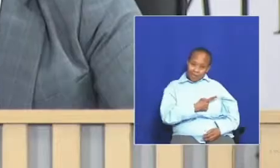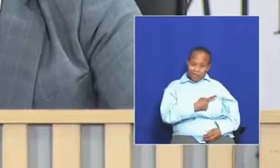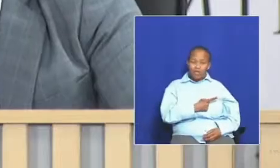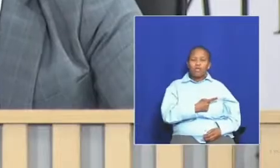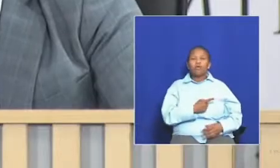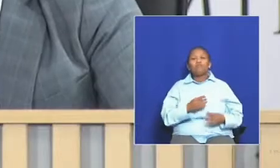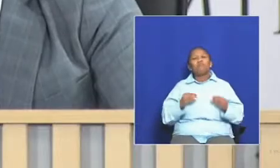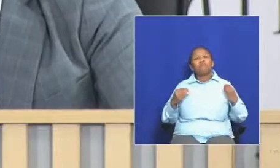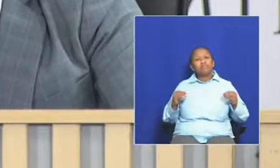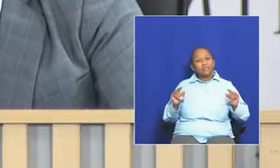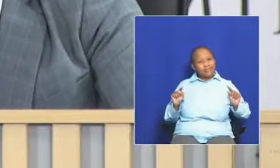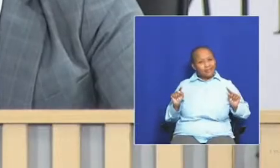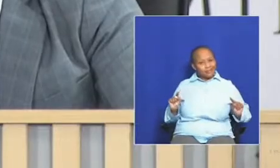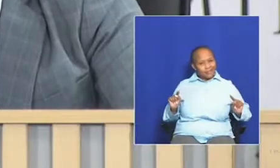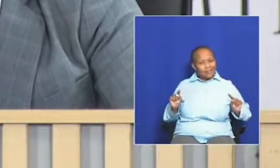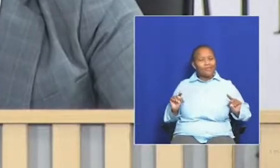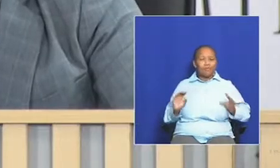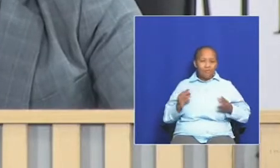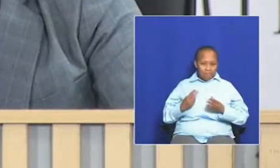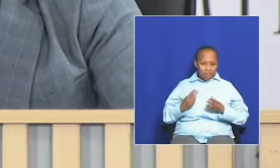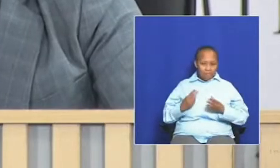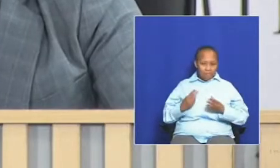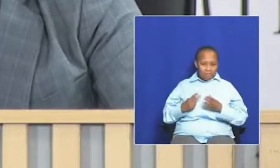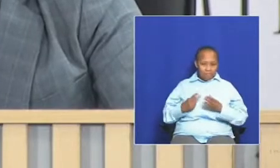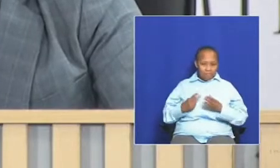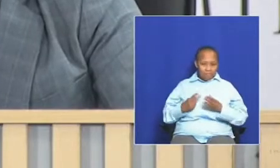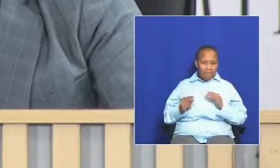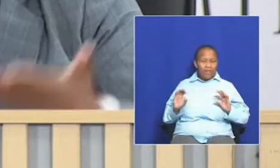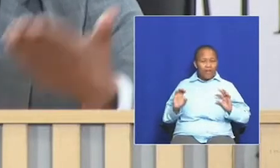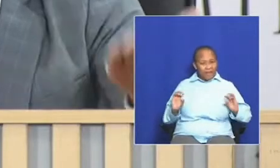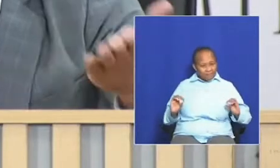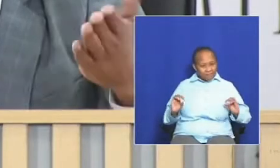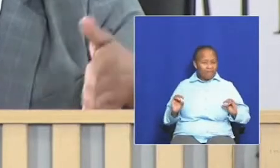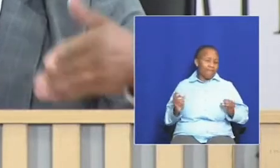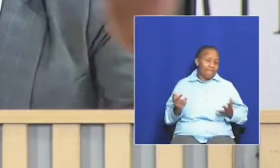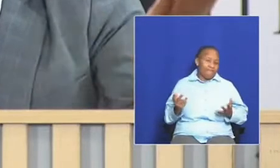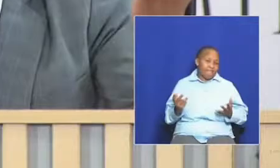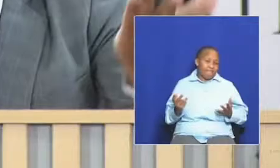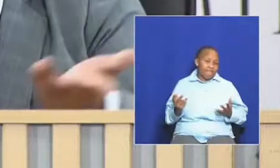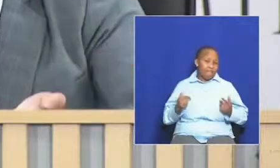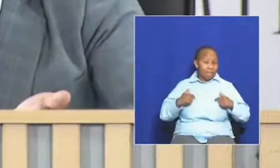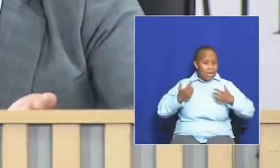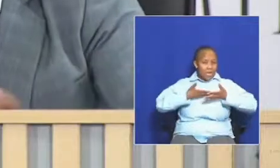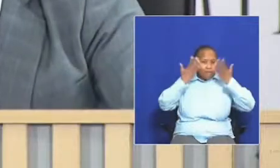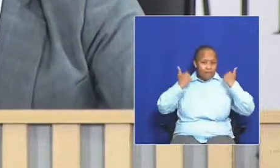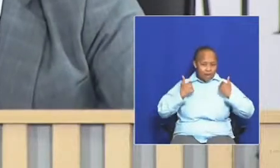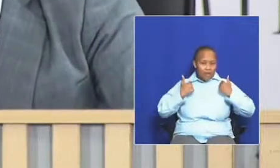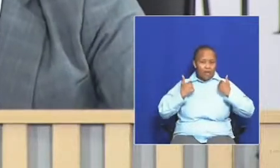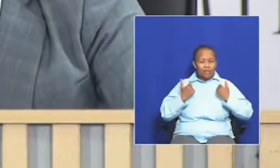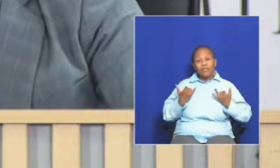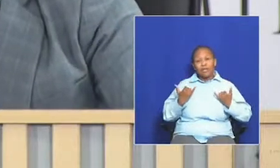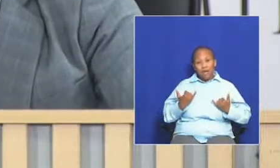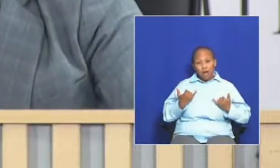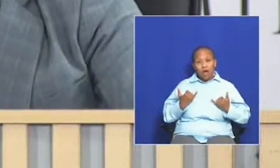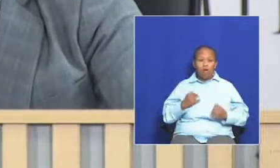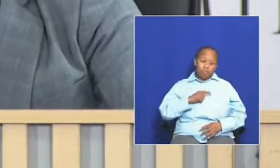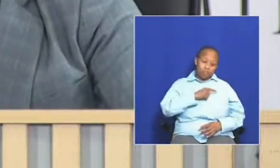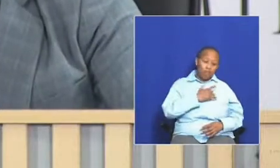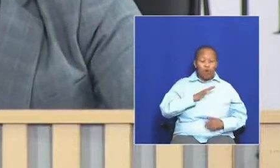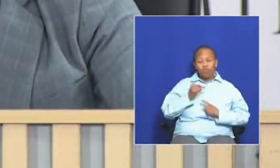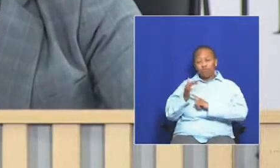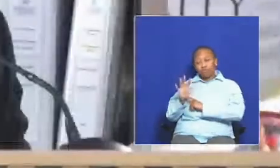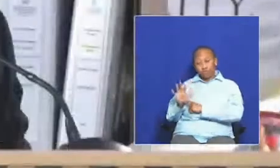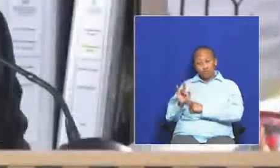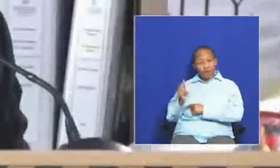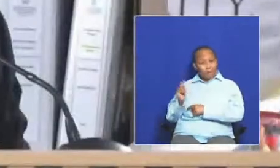was not aware of, and then he wanted, Mr. Maumela wanted me to show him that he paid that money. I don't know. In what either